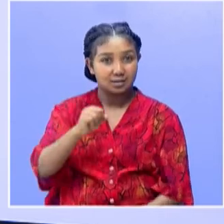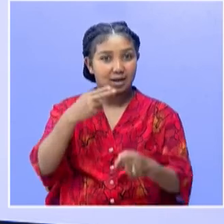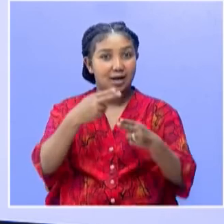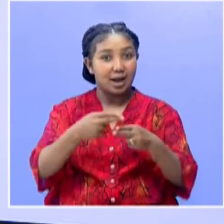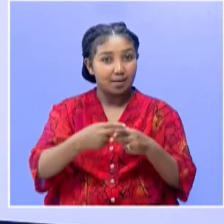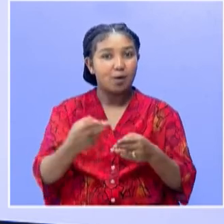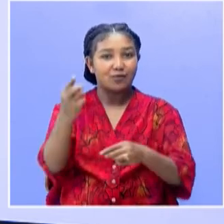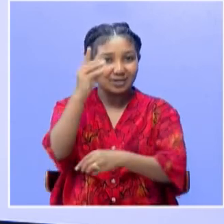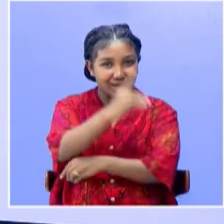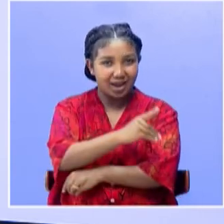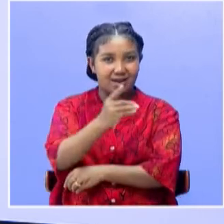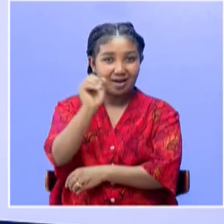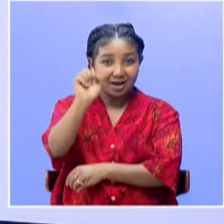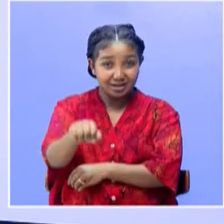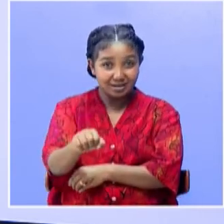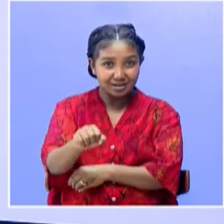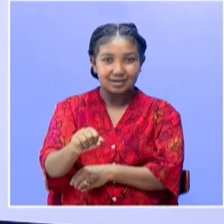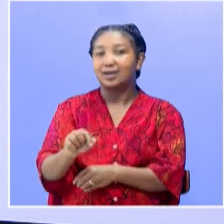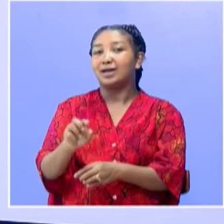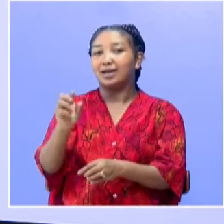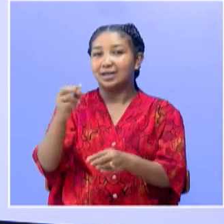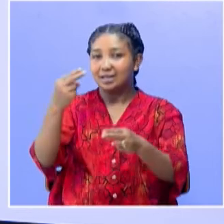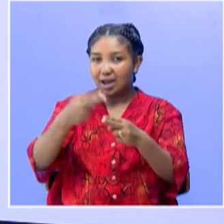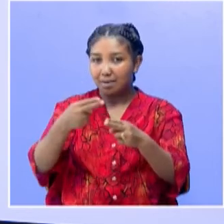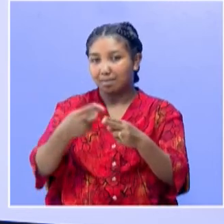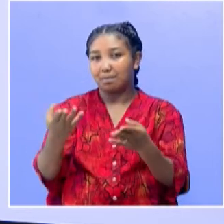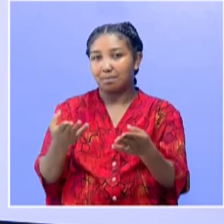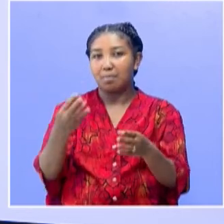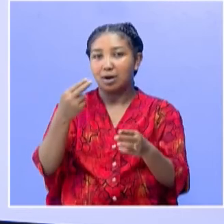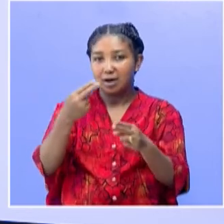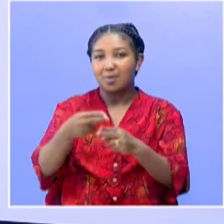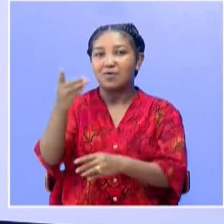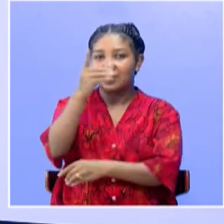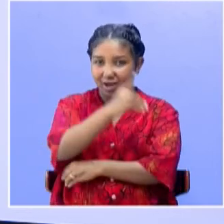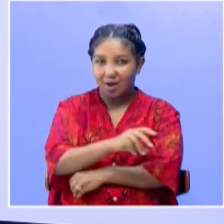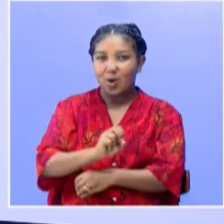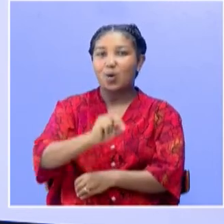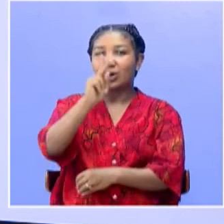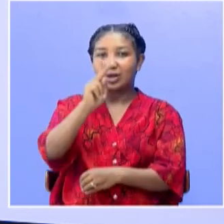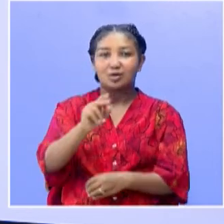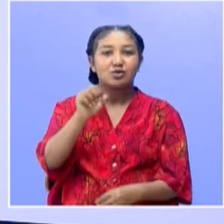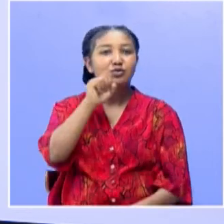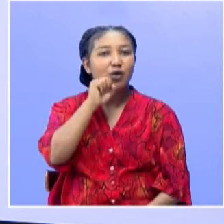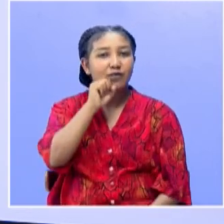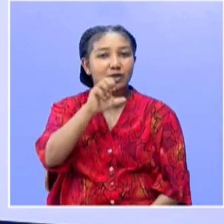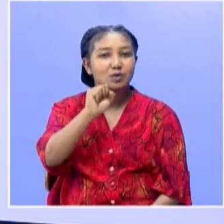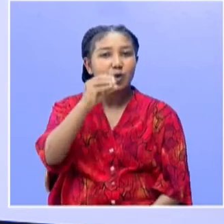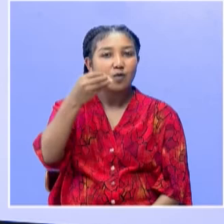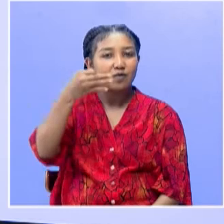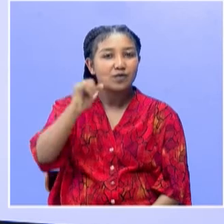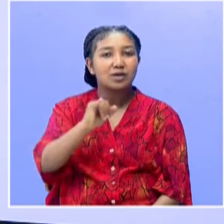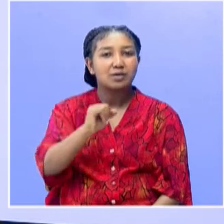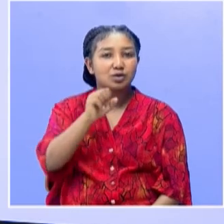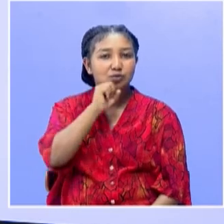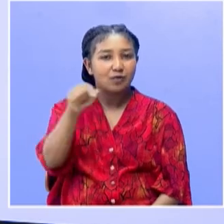name of a day. Oh, good. So, it is a name. Yeah? Okay, let's go. Sophie. Sophie. Any